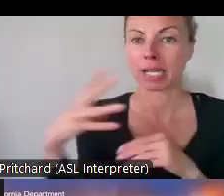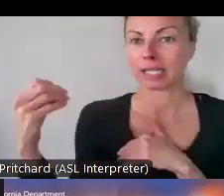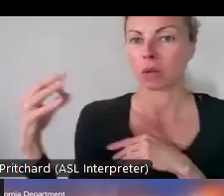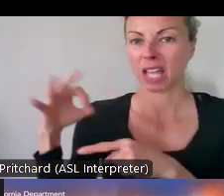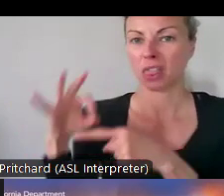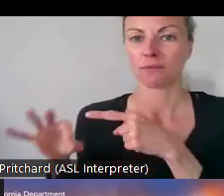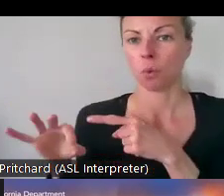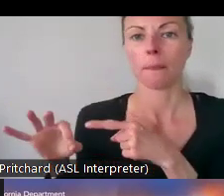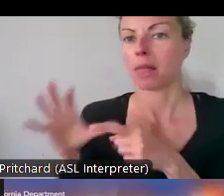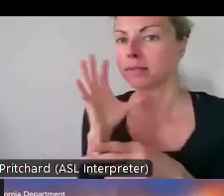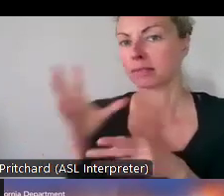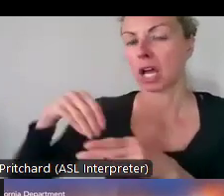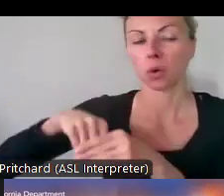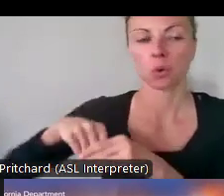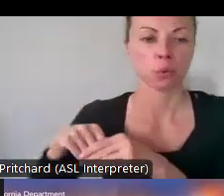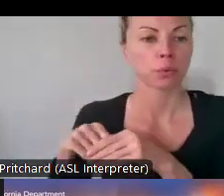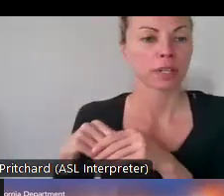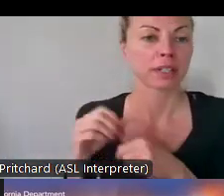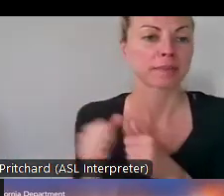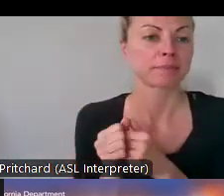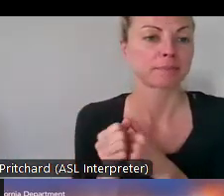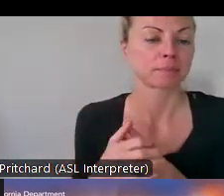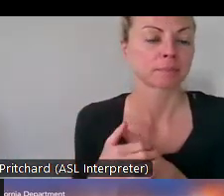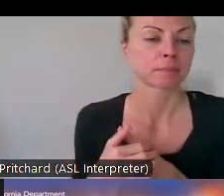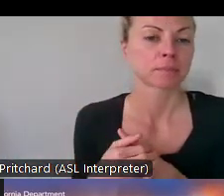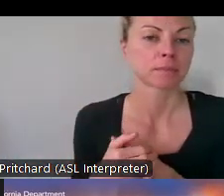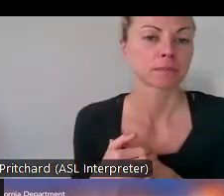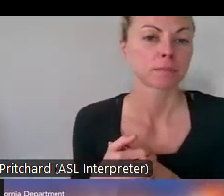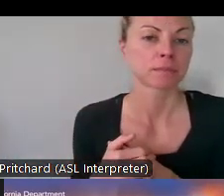and is not altered in any way by the factors or weights.